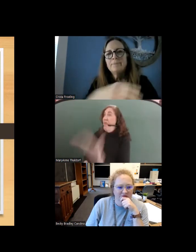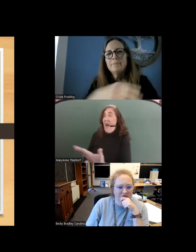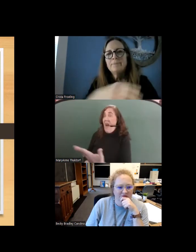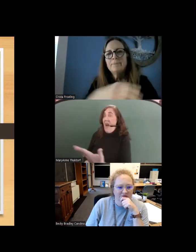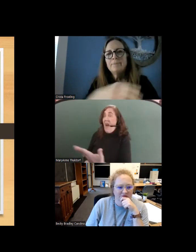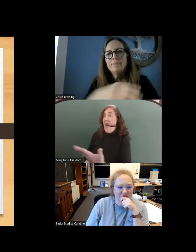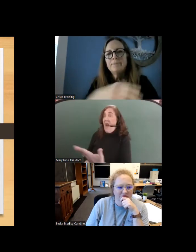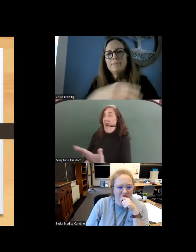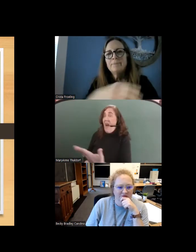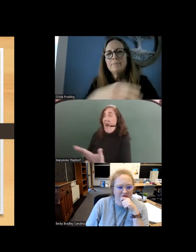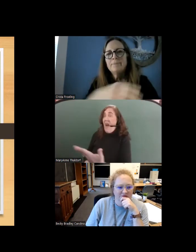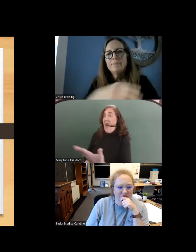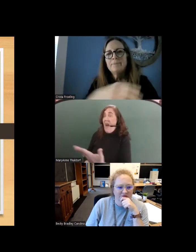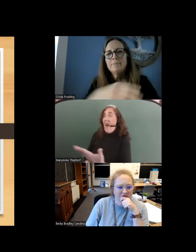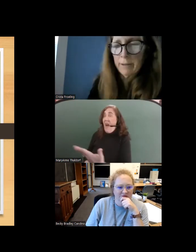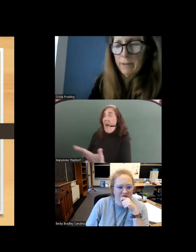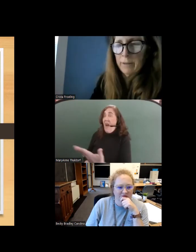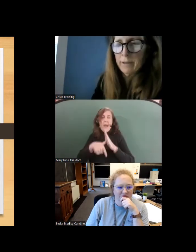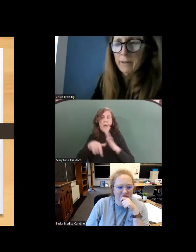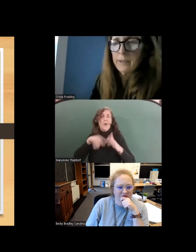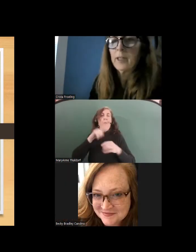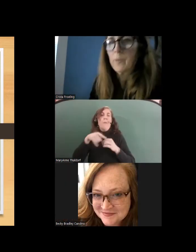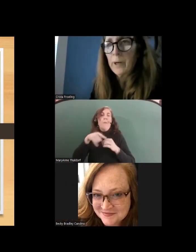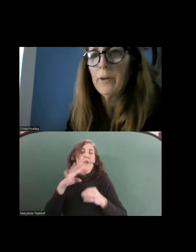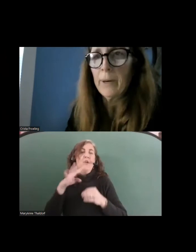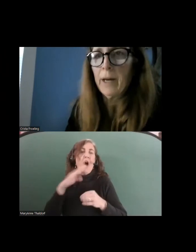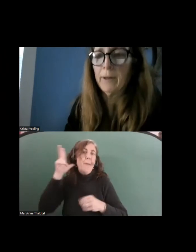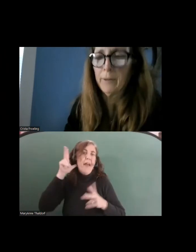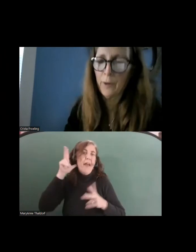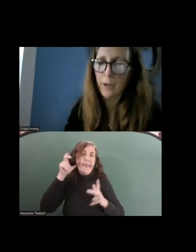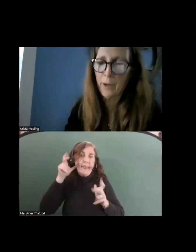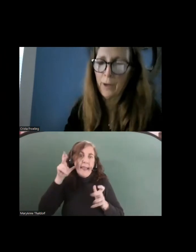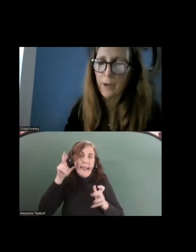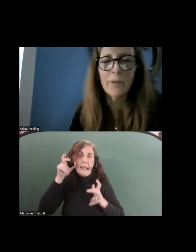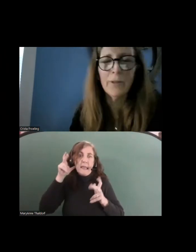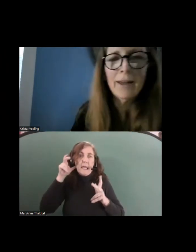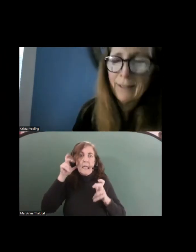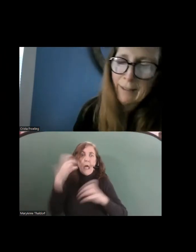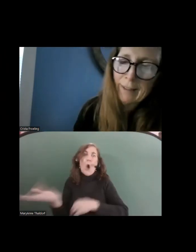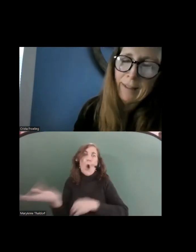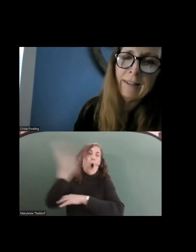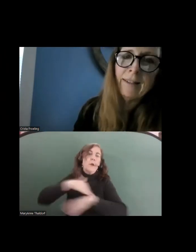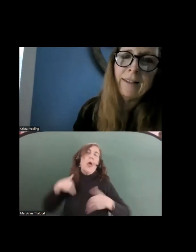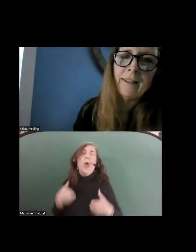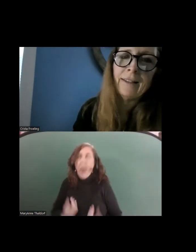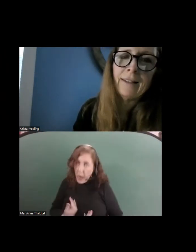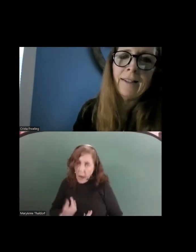little fatigue, because it'll wear you out if you have to do all that.